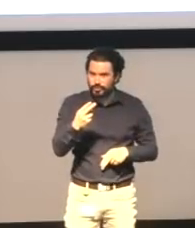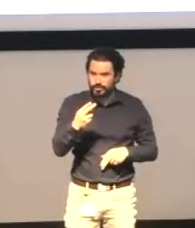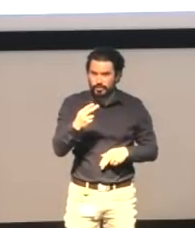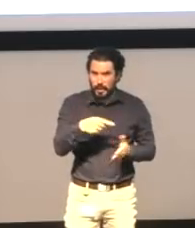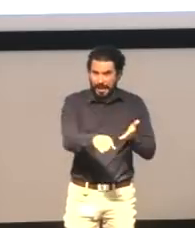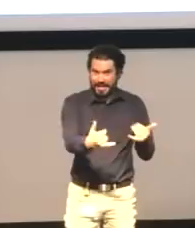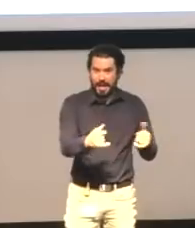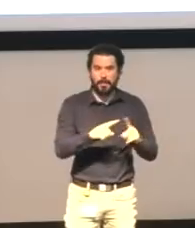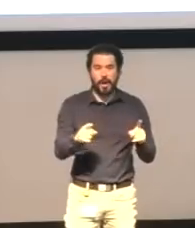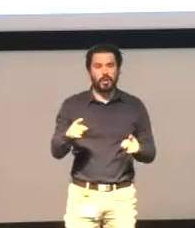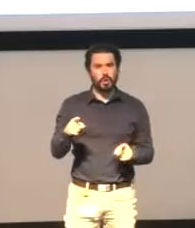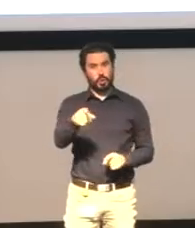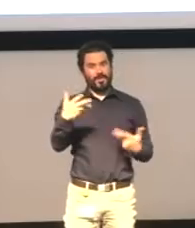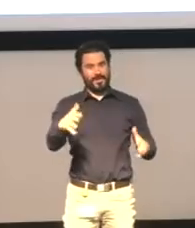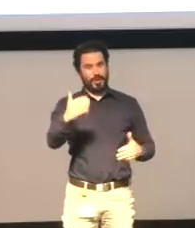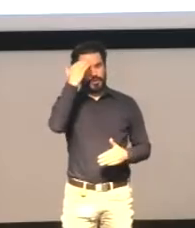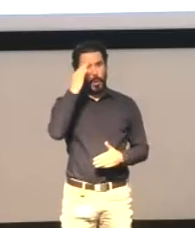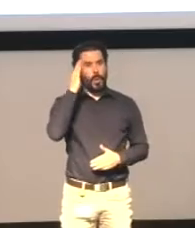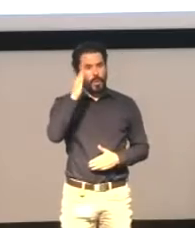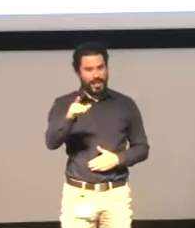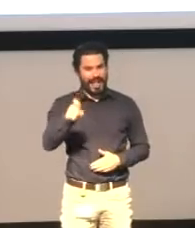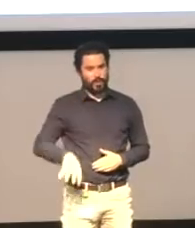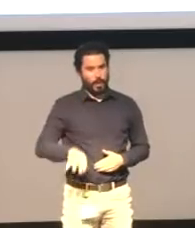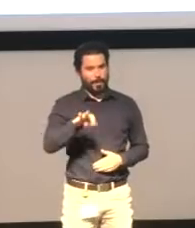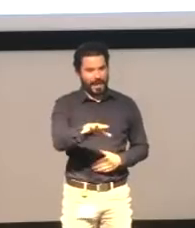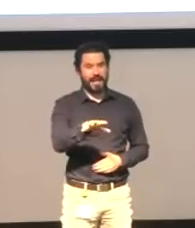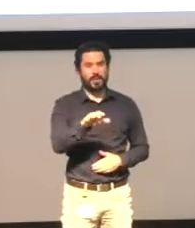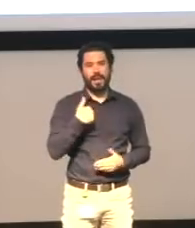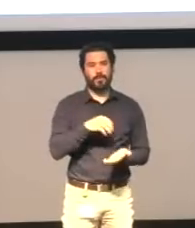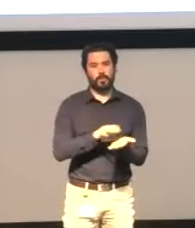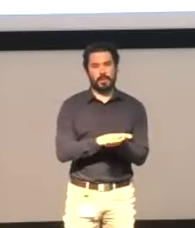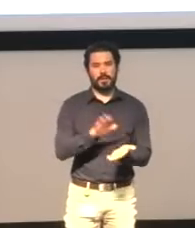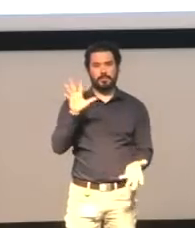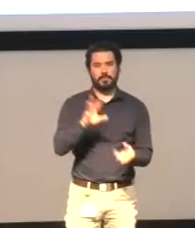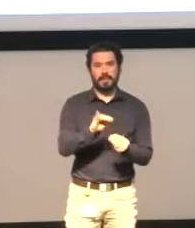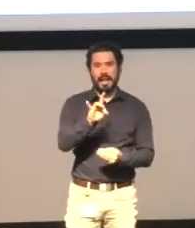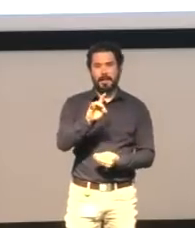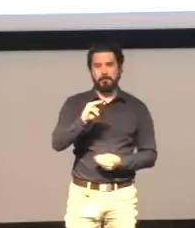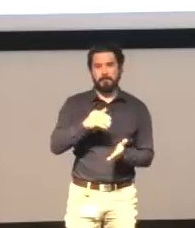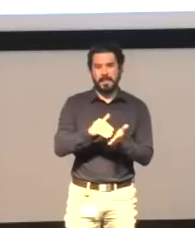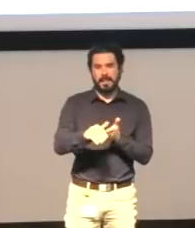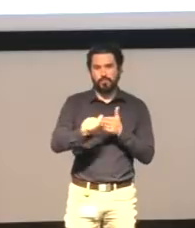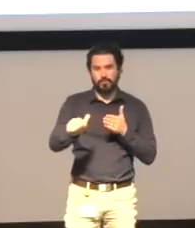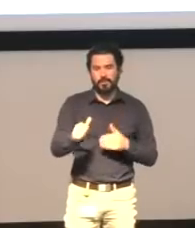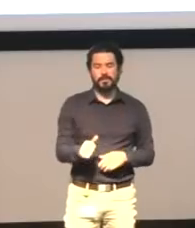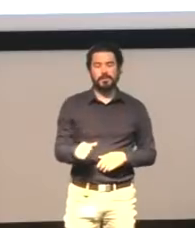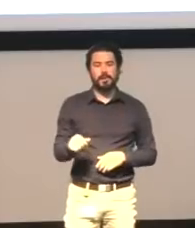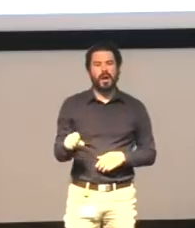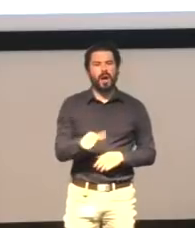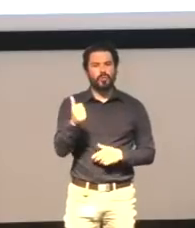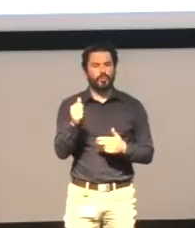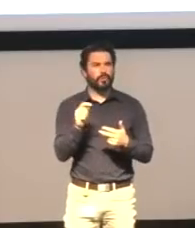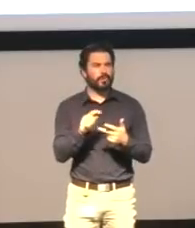know that it's going to be an expense, you have to book it. So that was actually $8 million. And then there was another couple items,